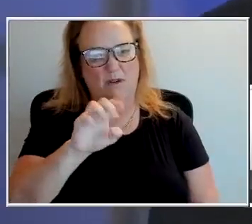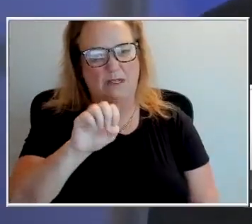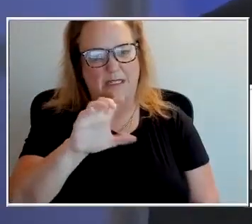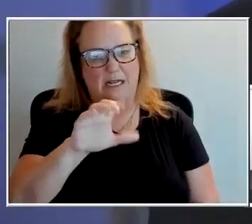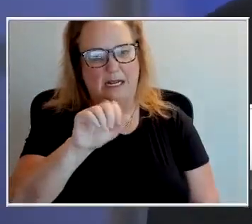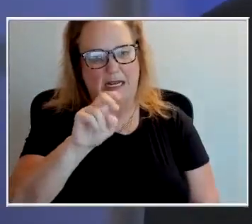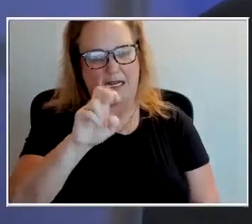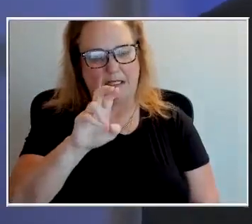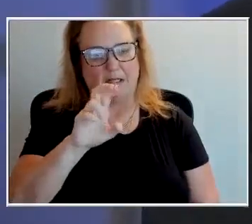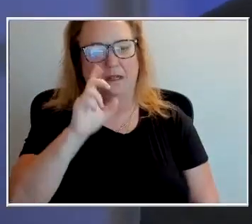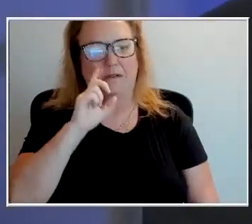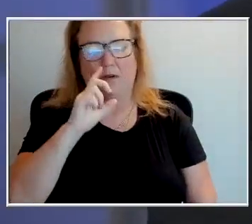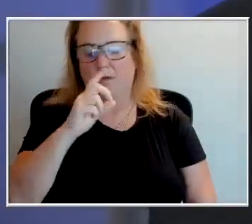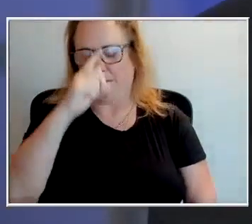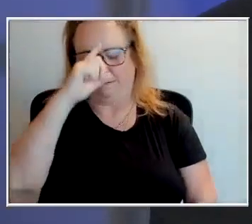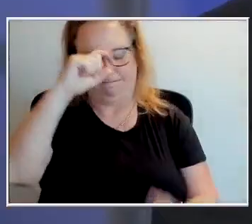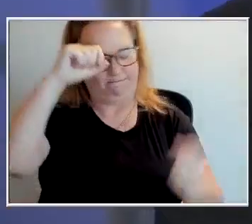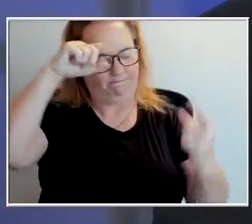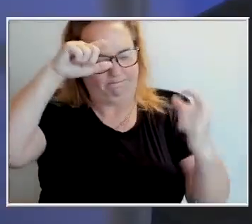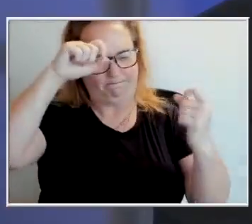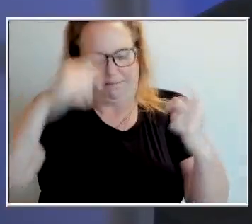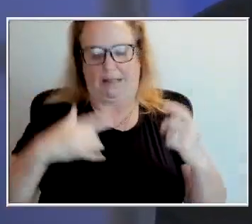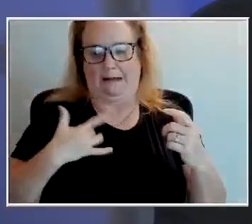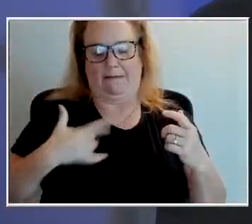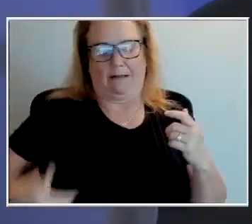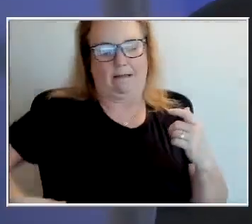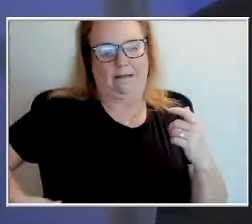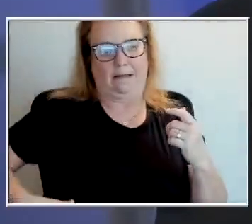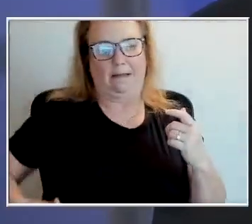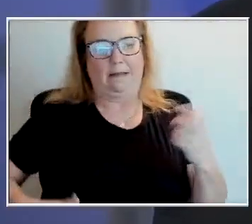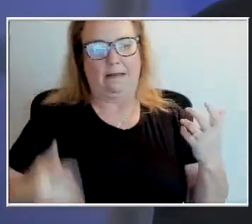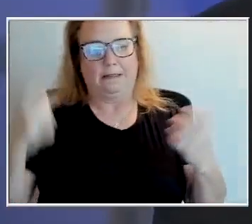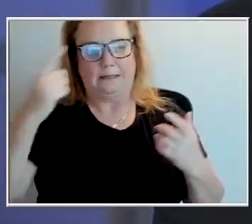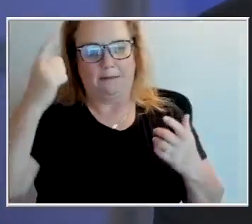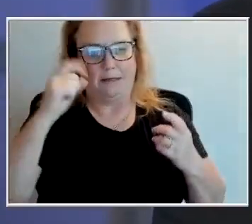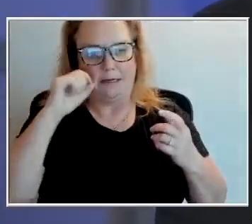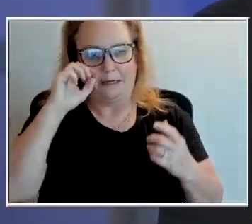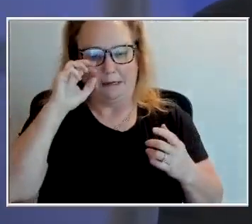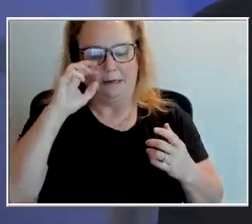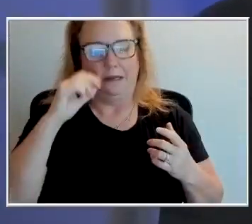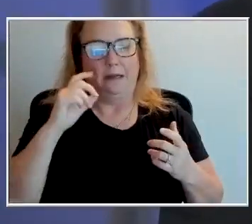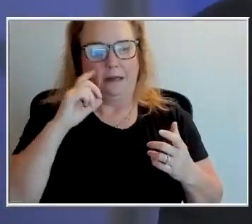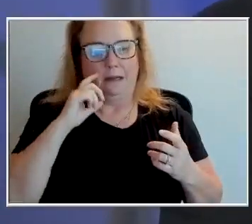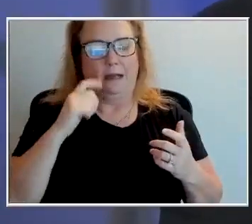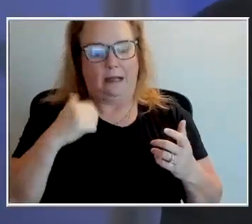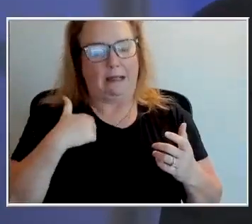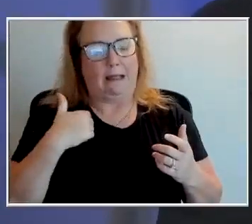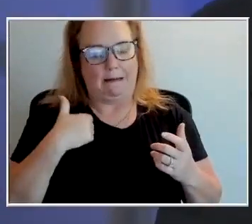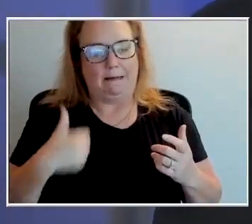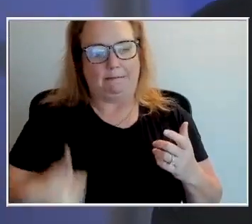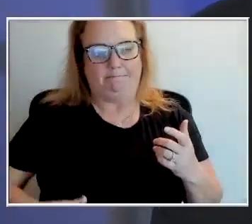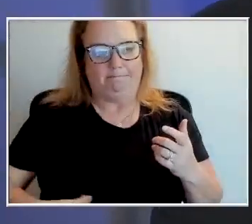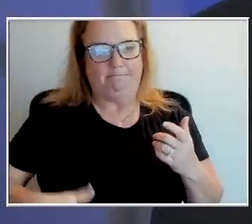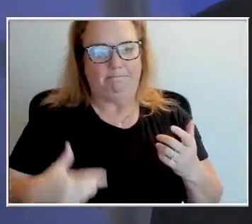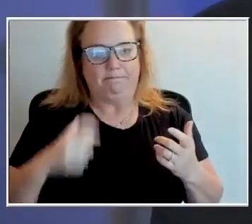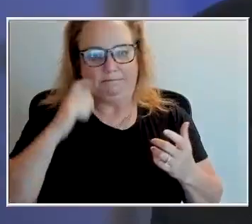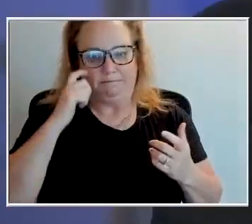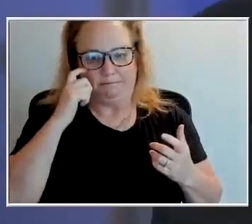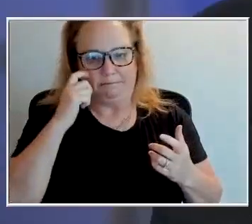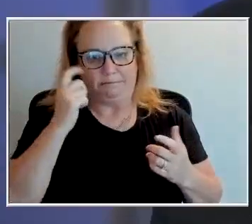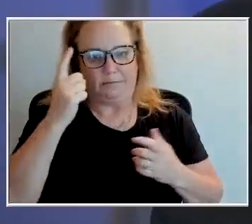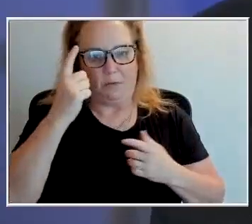of osmosis, I had an inner calling that I had this, and you get one a